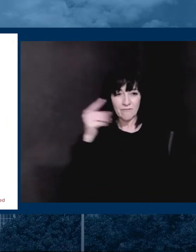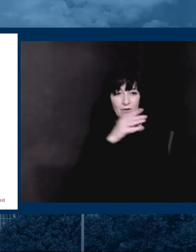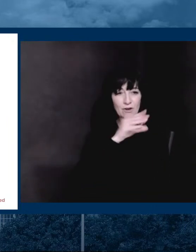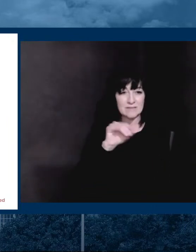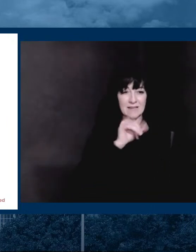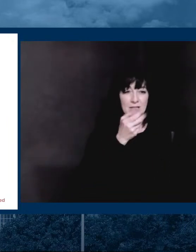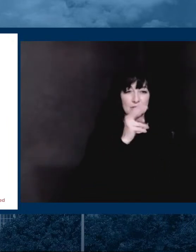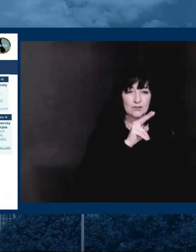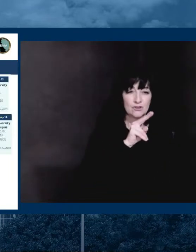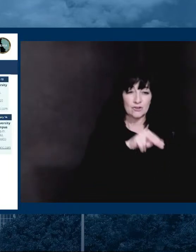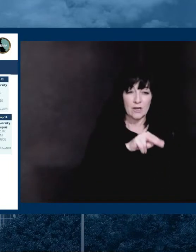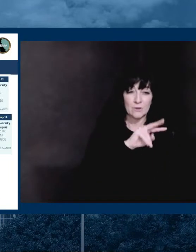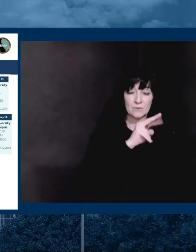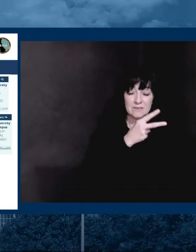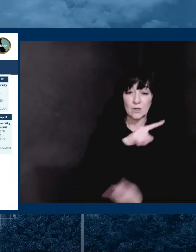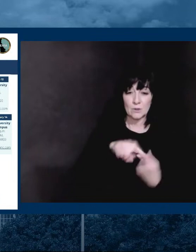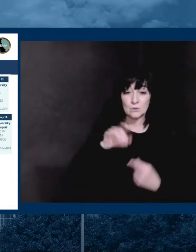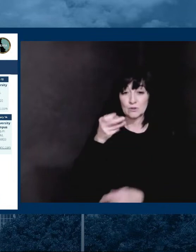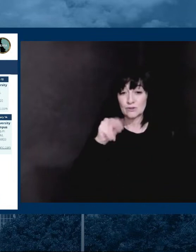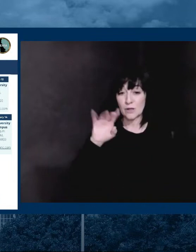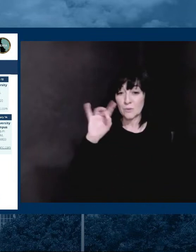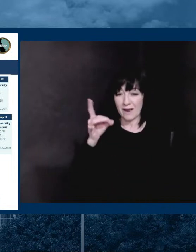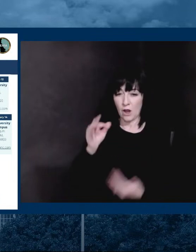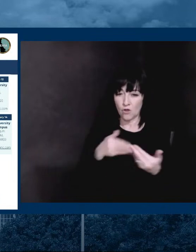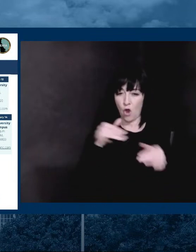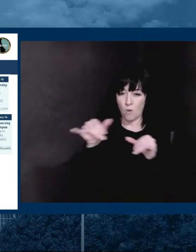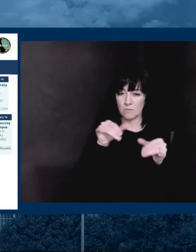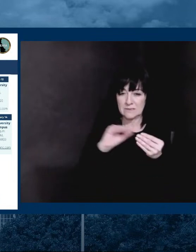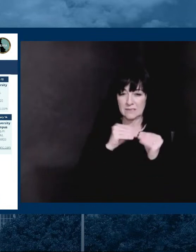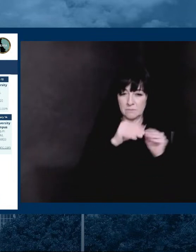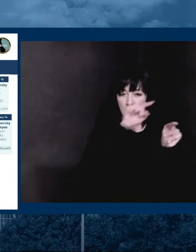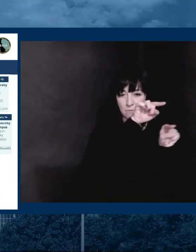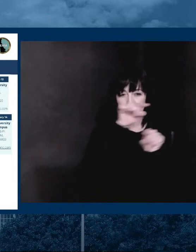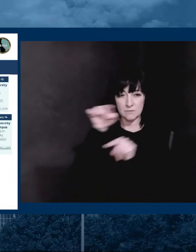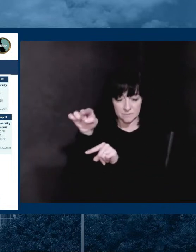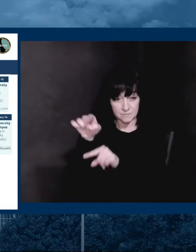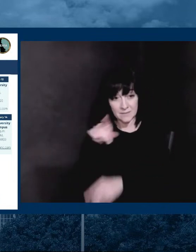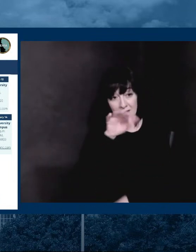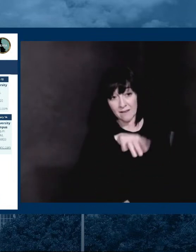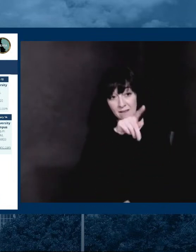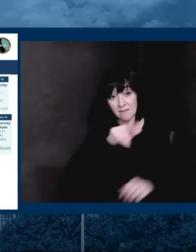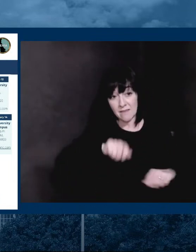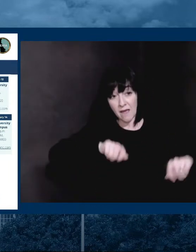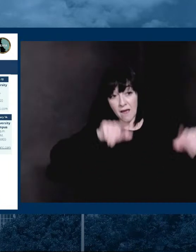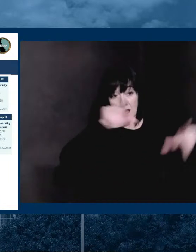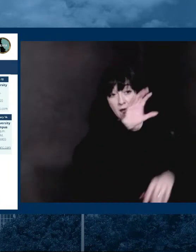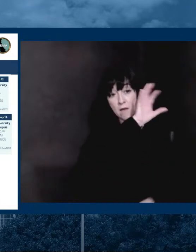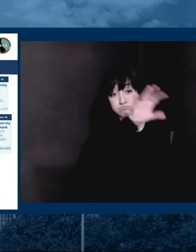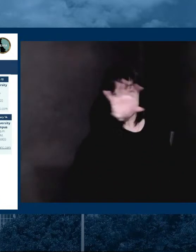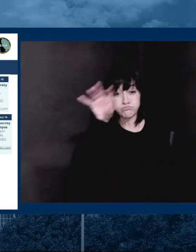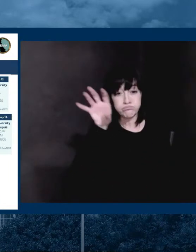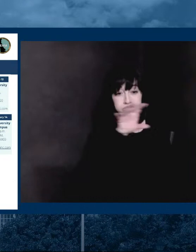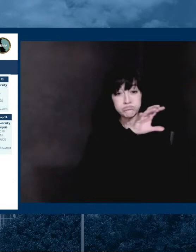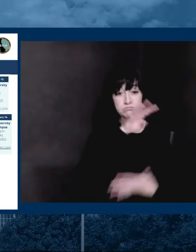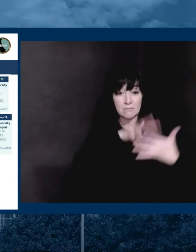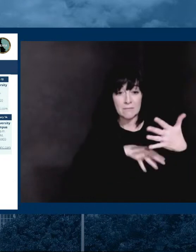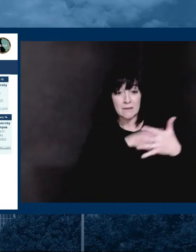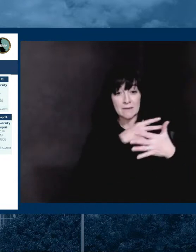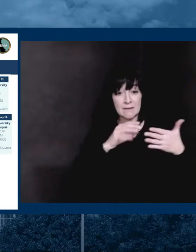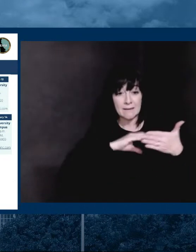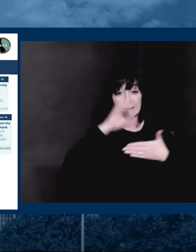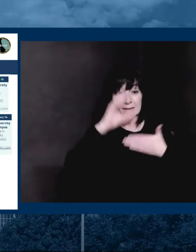individual testing sites. These are the pop-up, walk-up, drive-through sites that we have across the state. These do not include